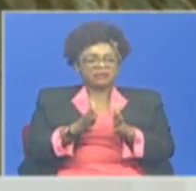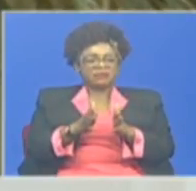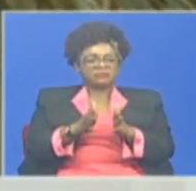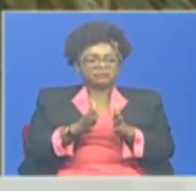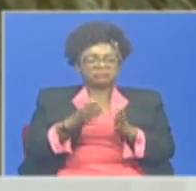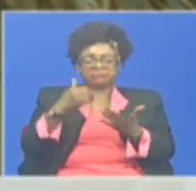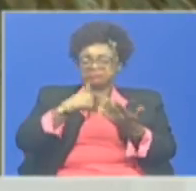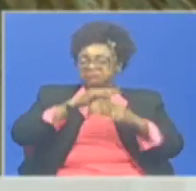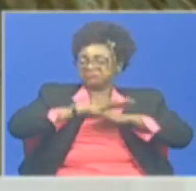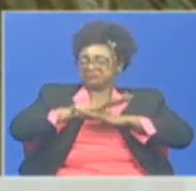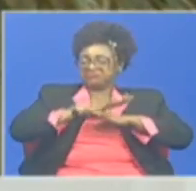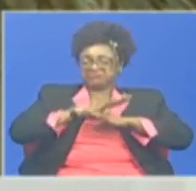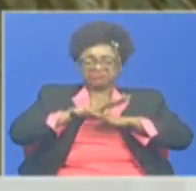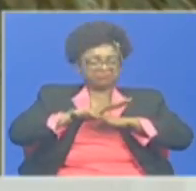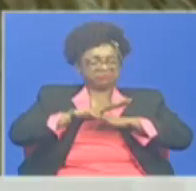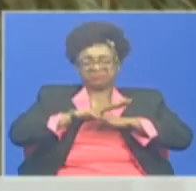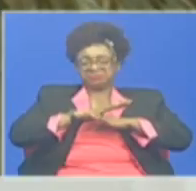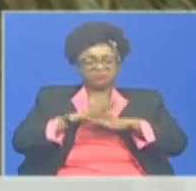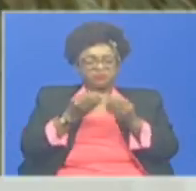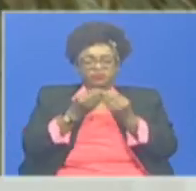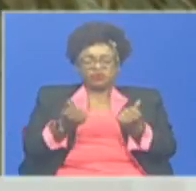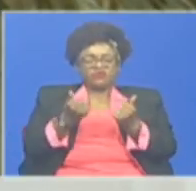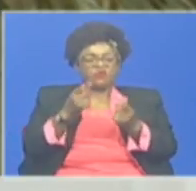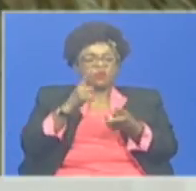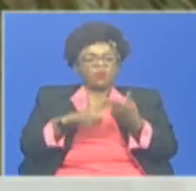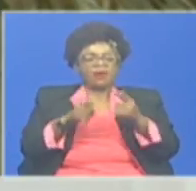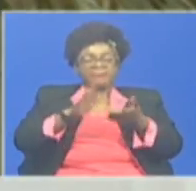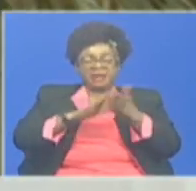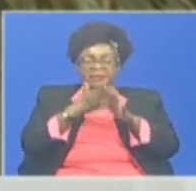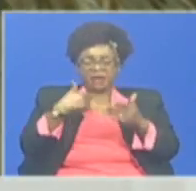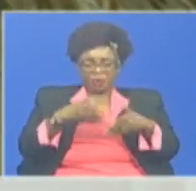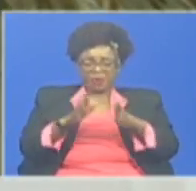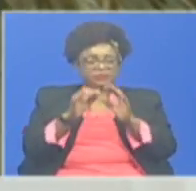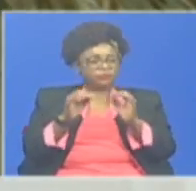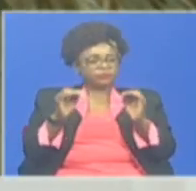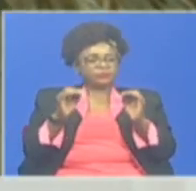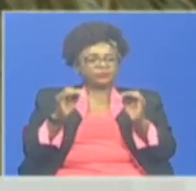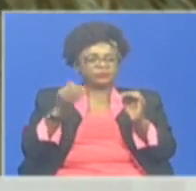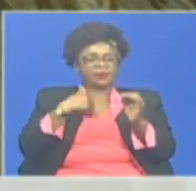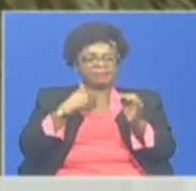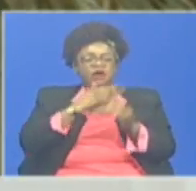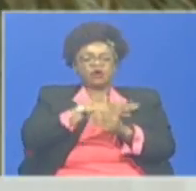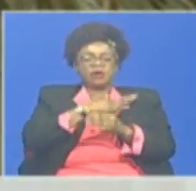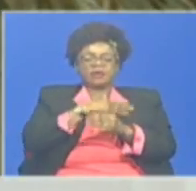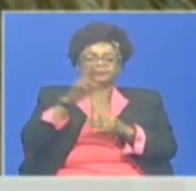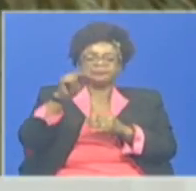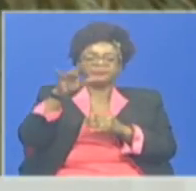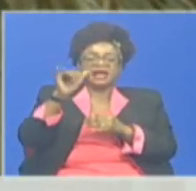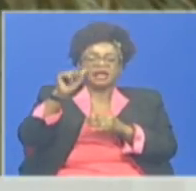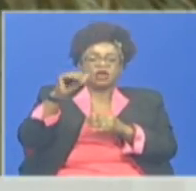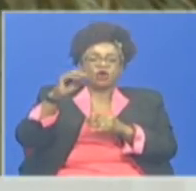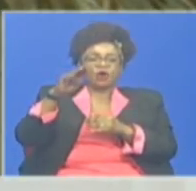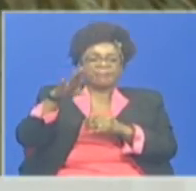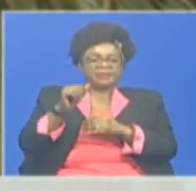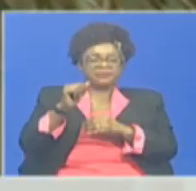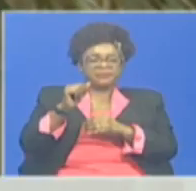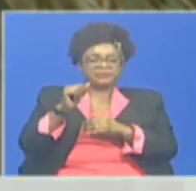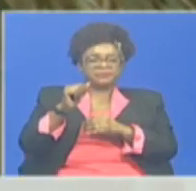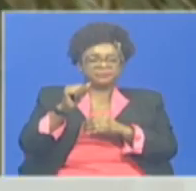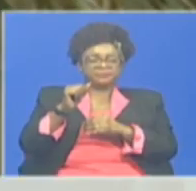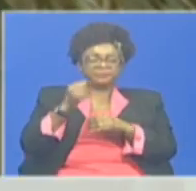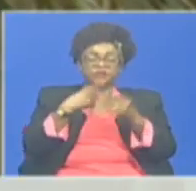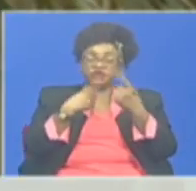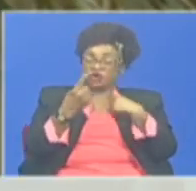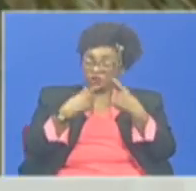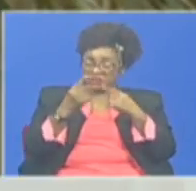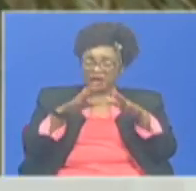to handle what is projected to be coming our way. My colleague Nayoma Sampao takes stock